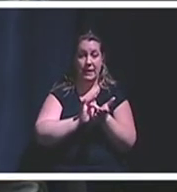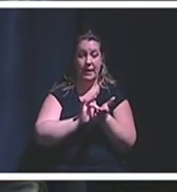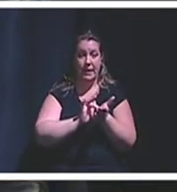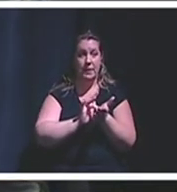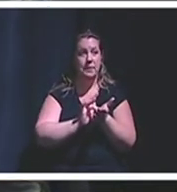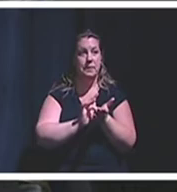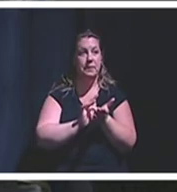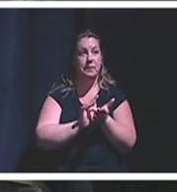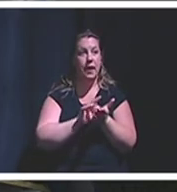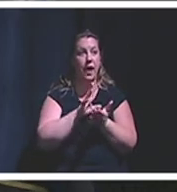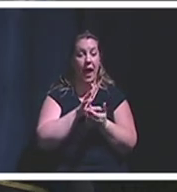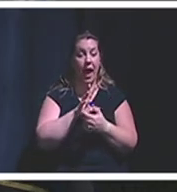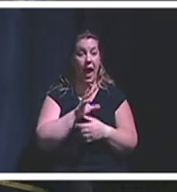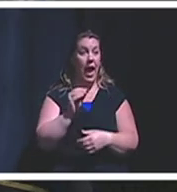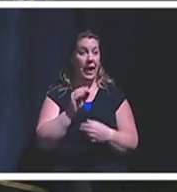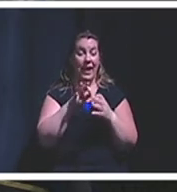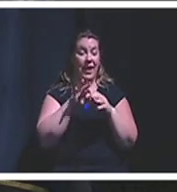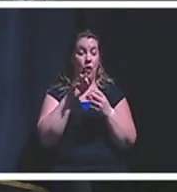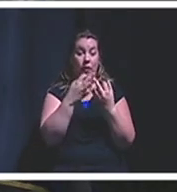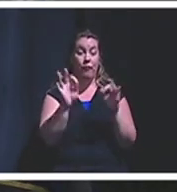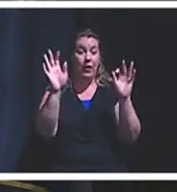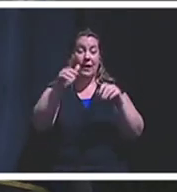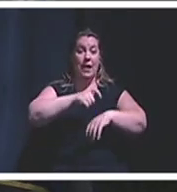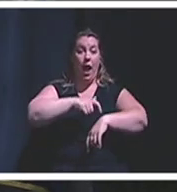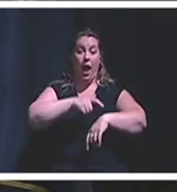in her spare time,